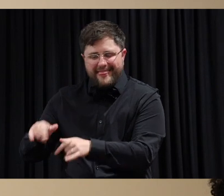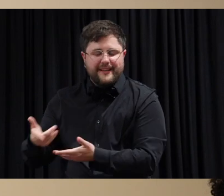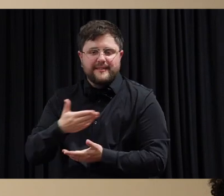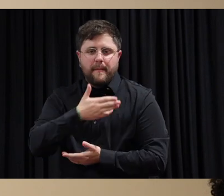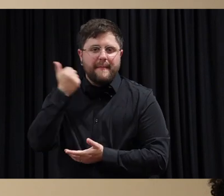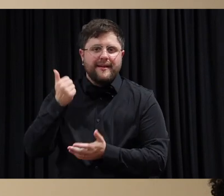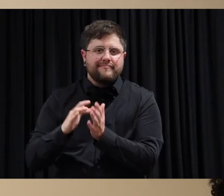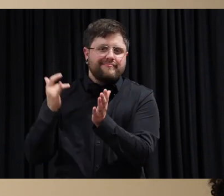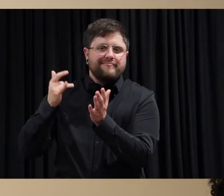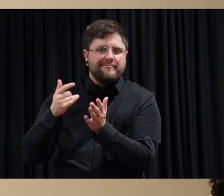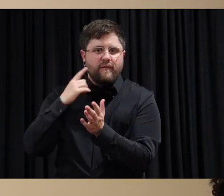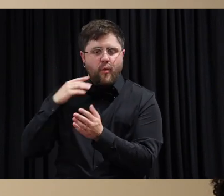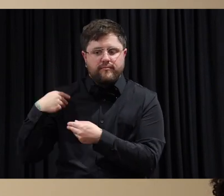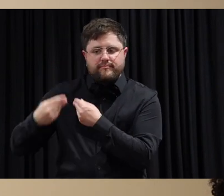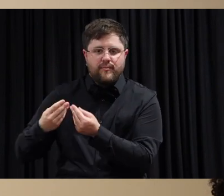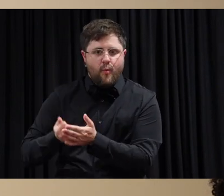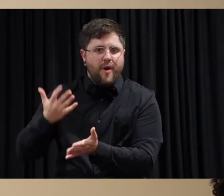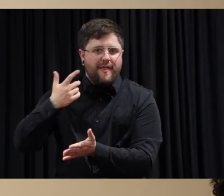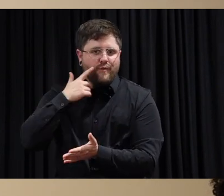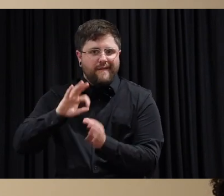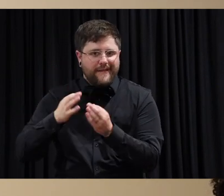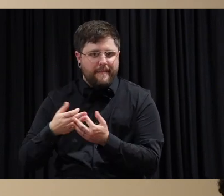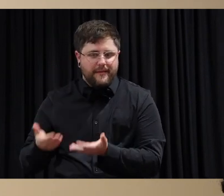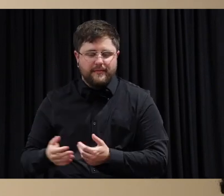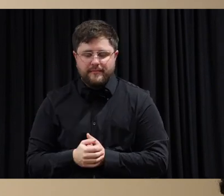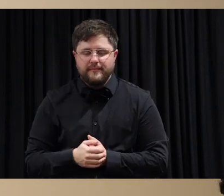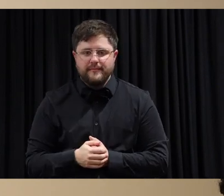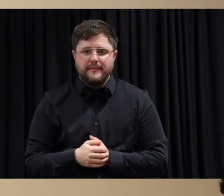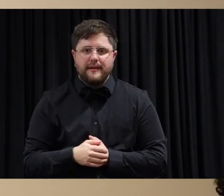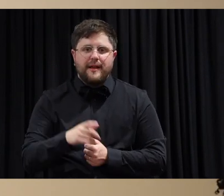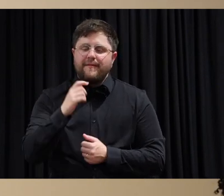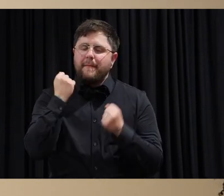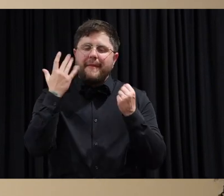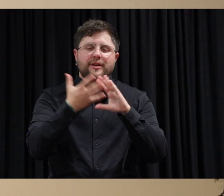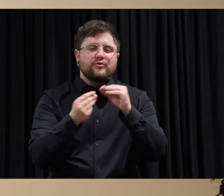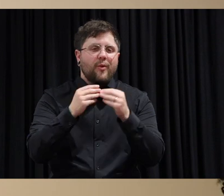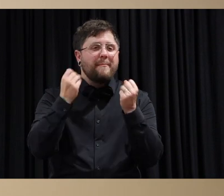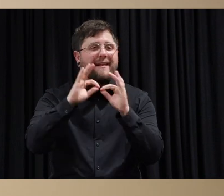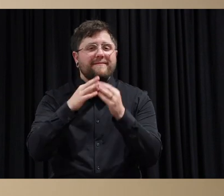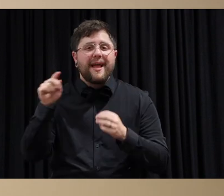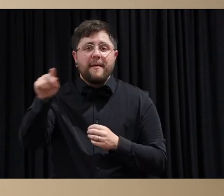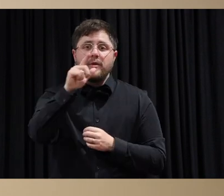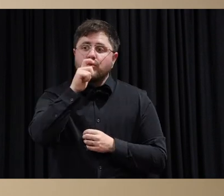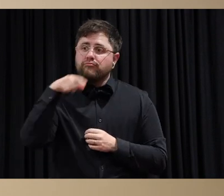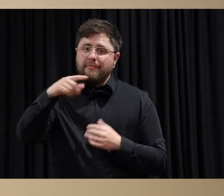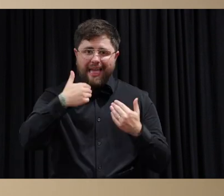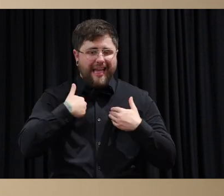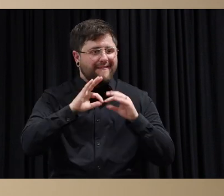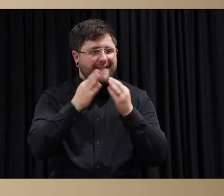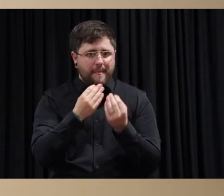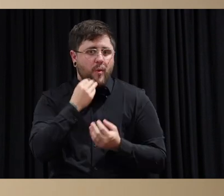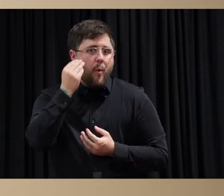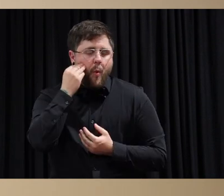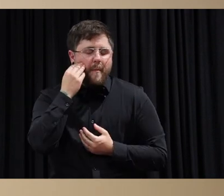way of passing property forward. You know, I know there's a lot of stories of a lot of families where, you know, they've had a family home, you know,